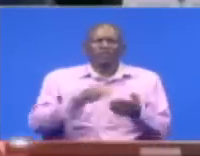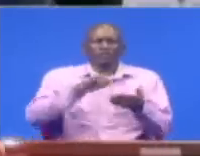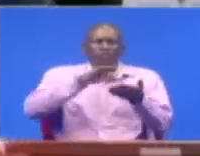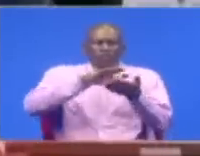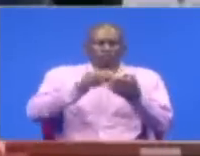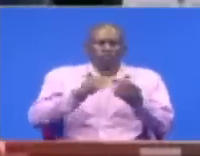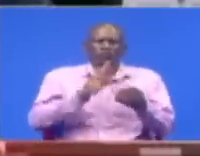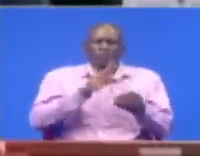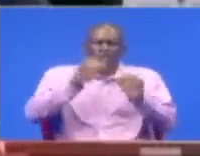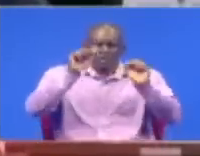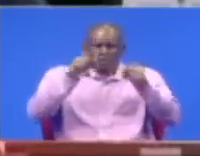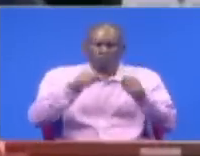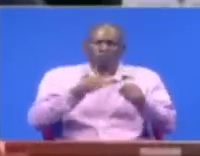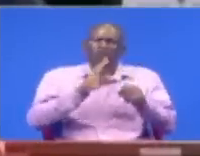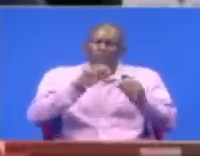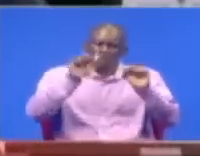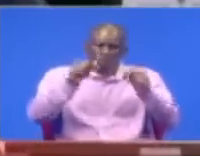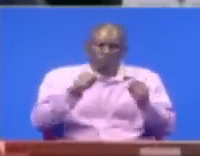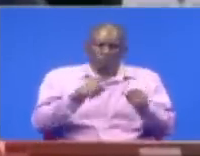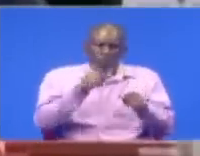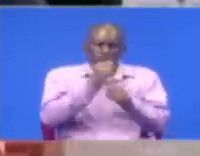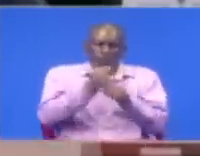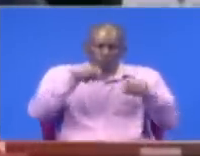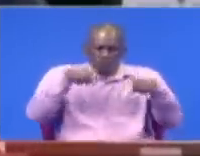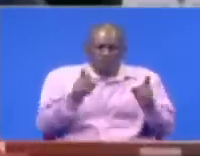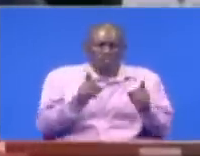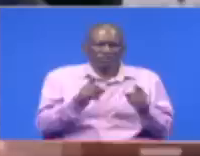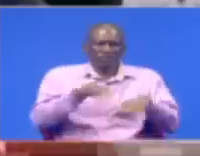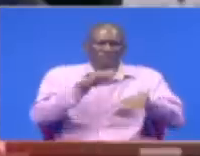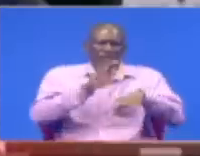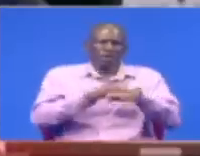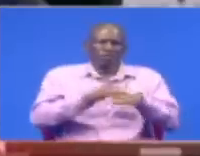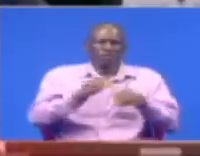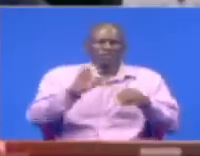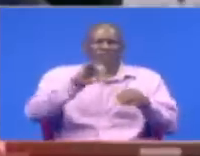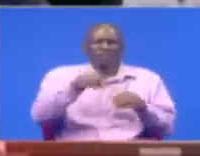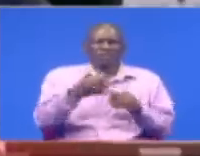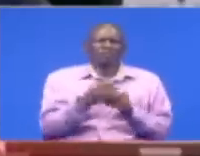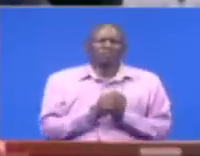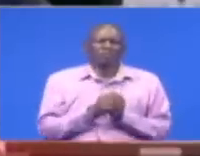able to make yourself an effective Chief Justice?